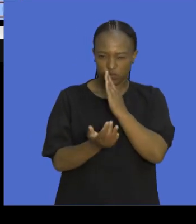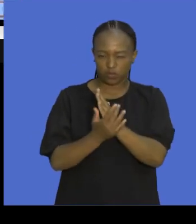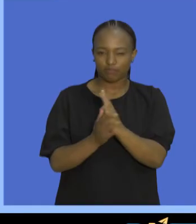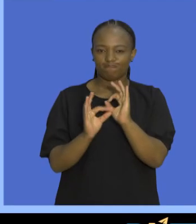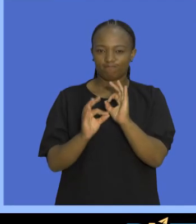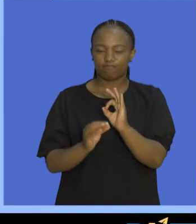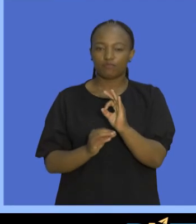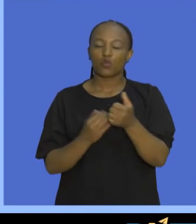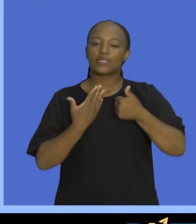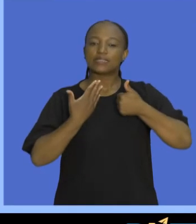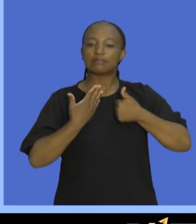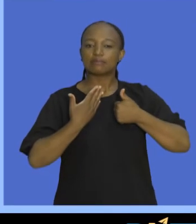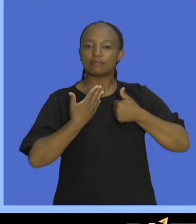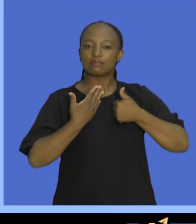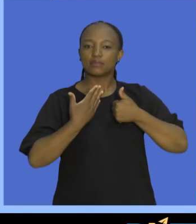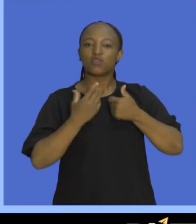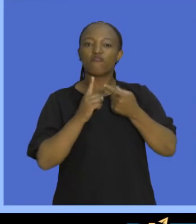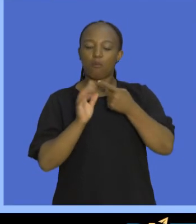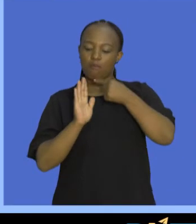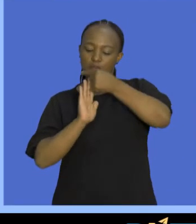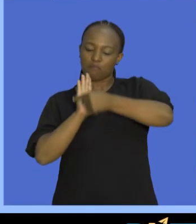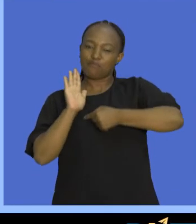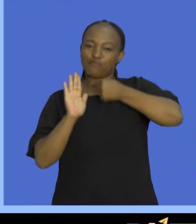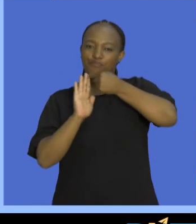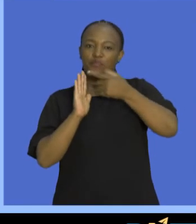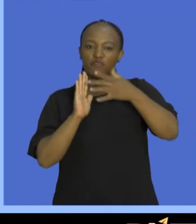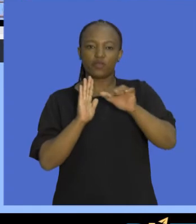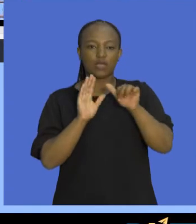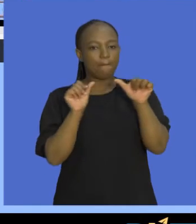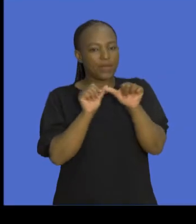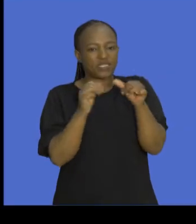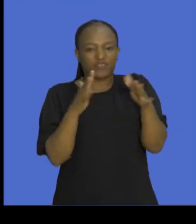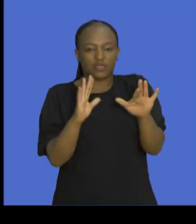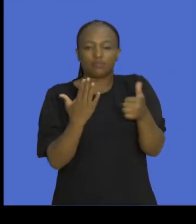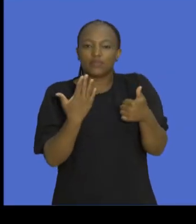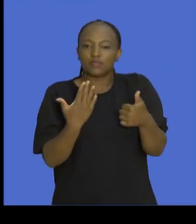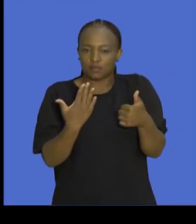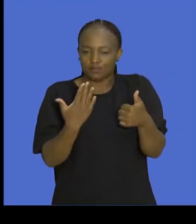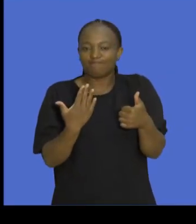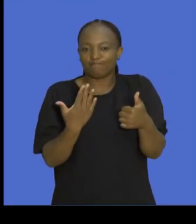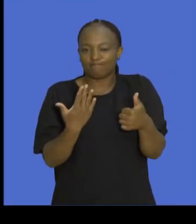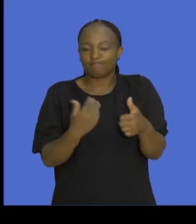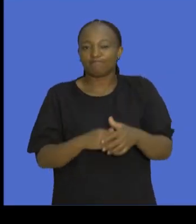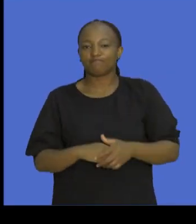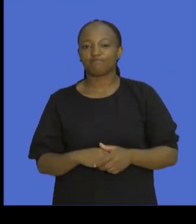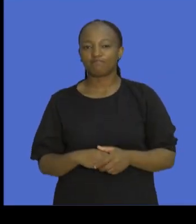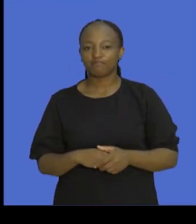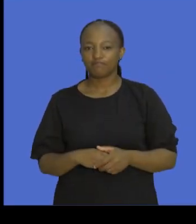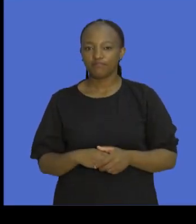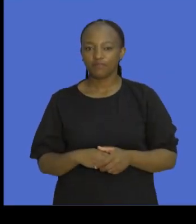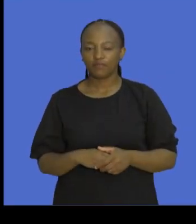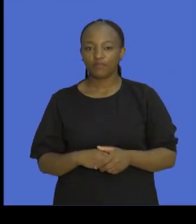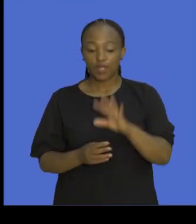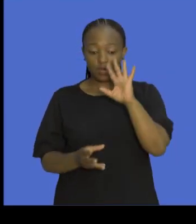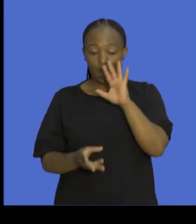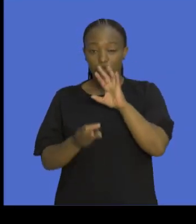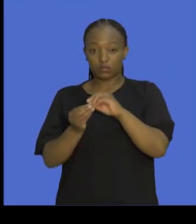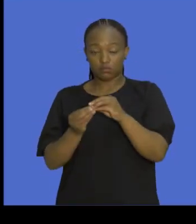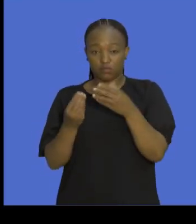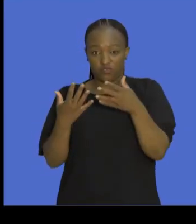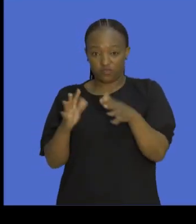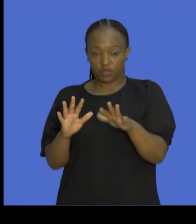that from the circuit, is 6 volts, okay? We're given that we have measured that, it's actually 6 volts, okay?